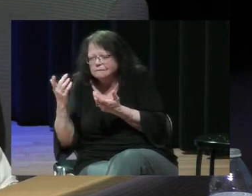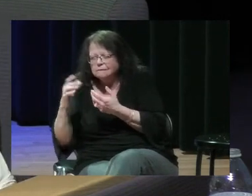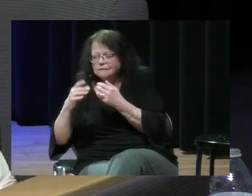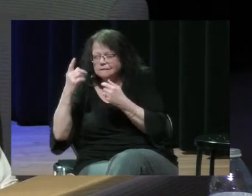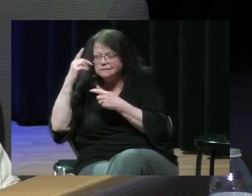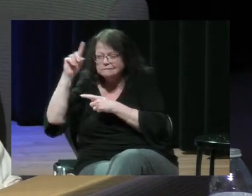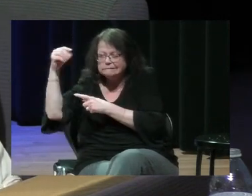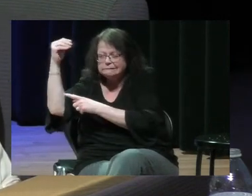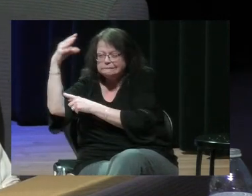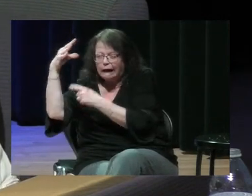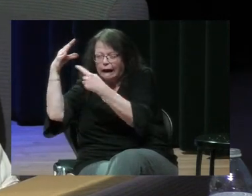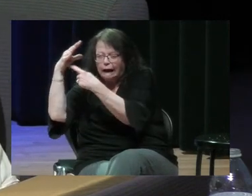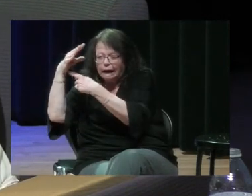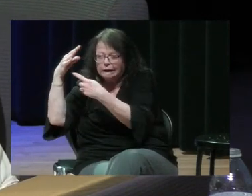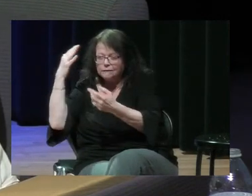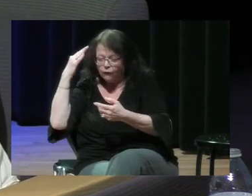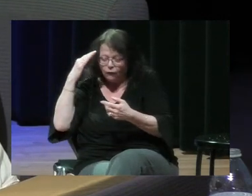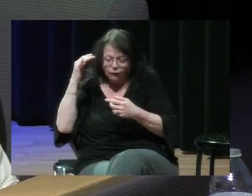solar system.